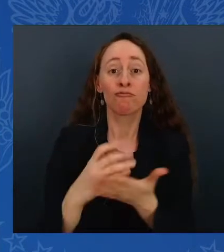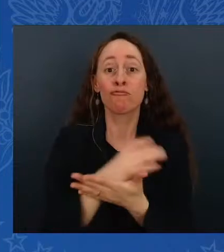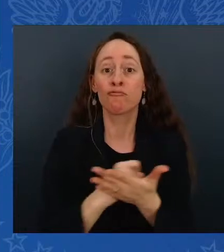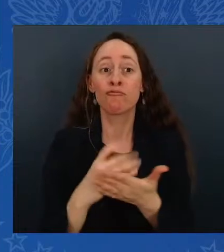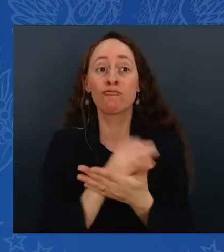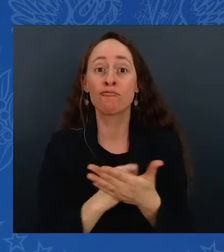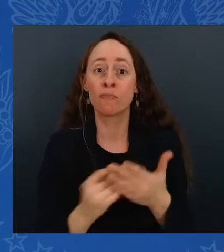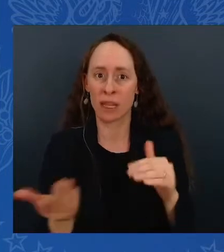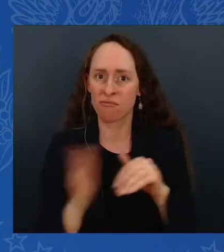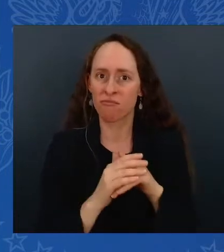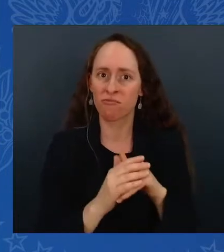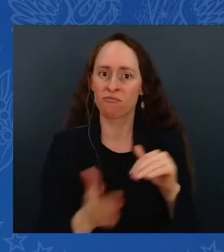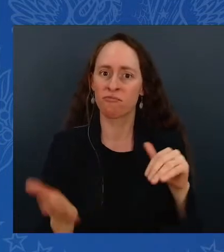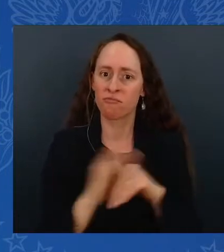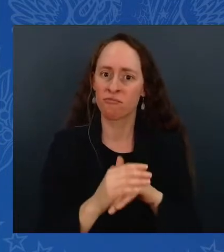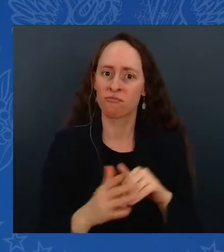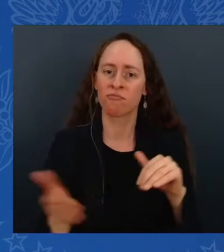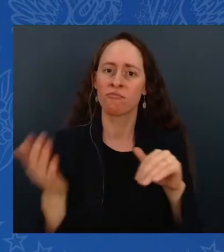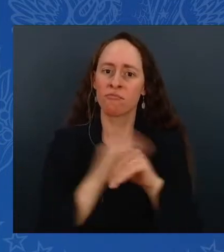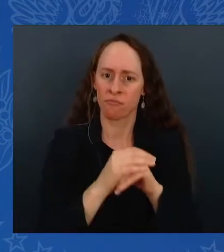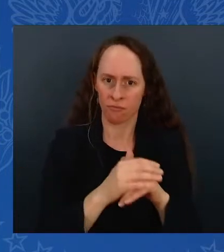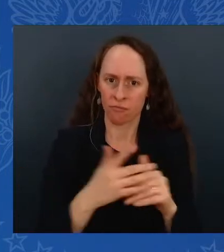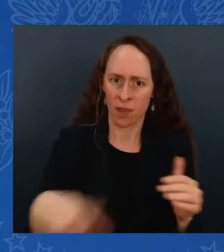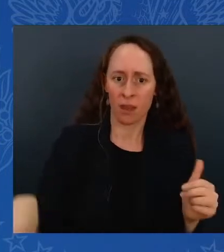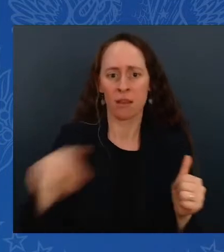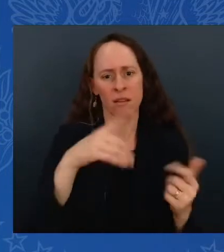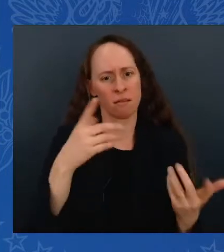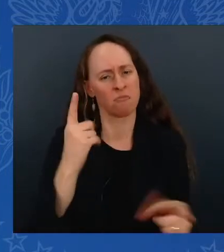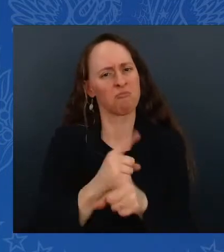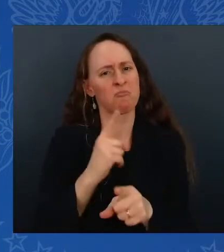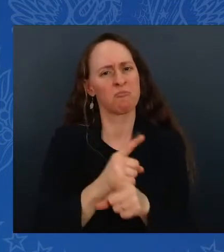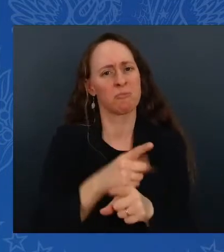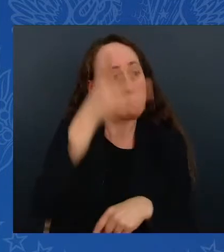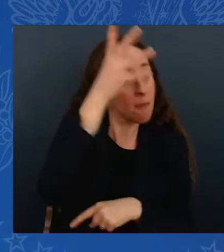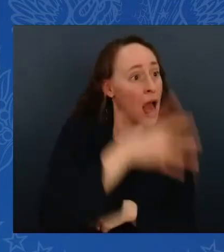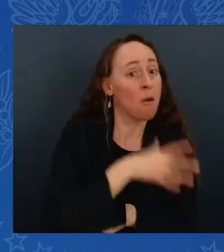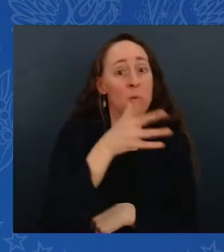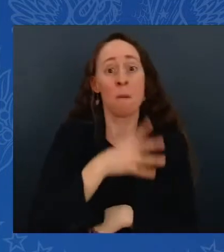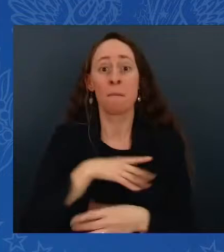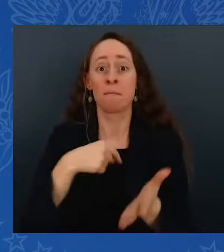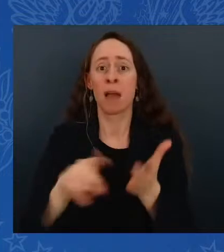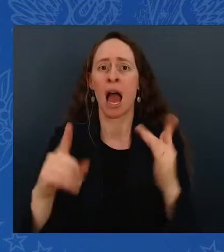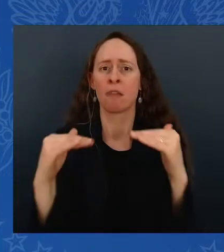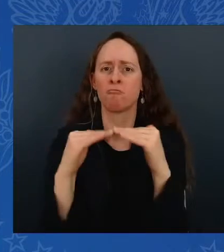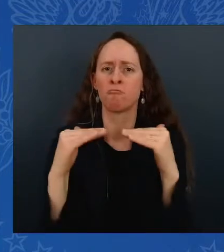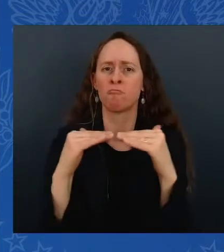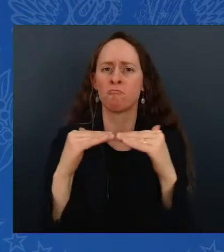for equal work, and there's not a single damn job a woman can't do that a man can do, including being President of the United States of America.